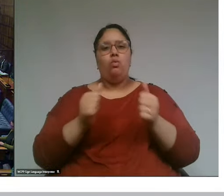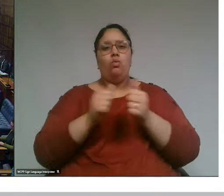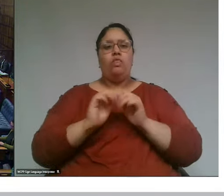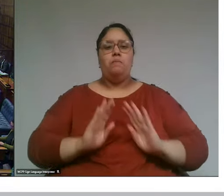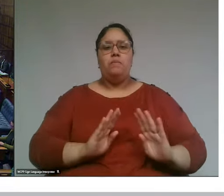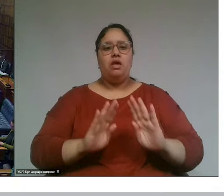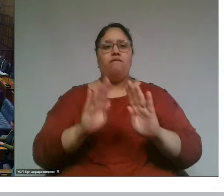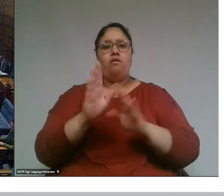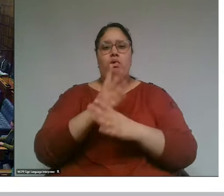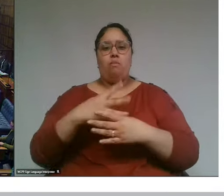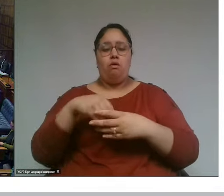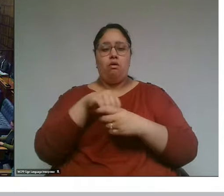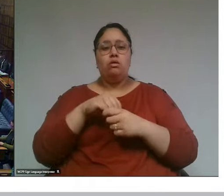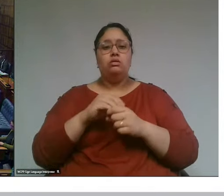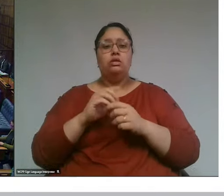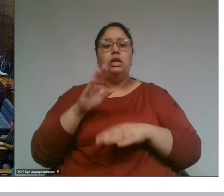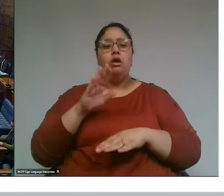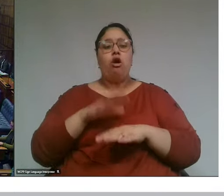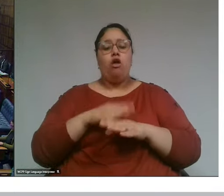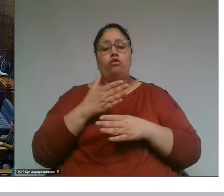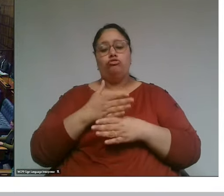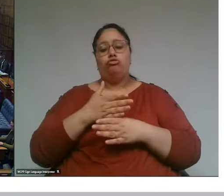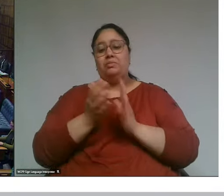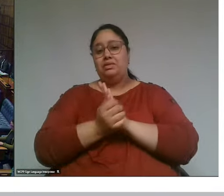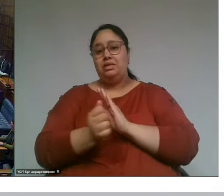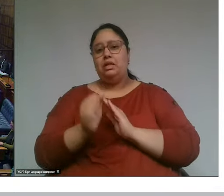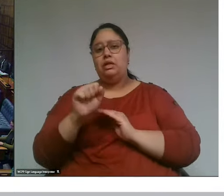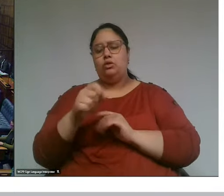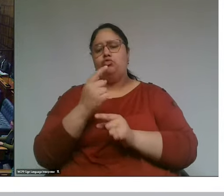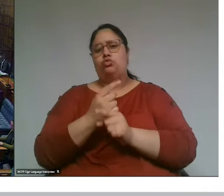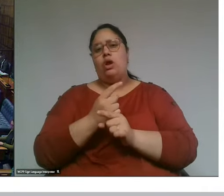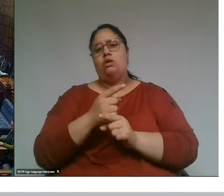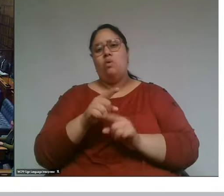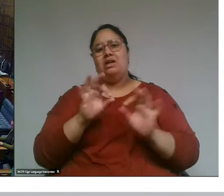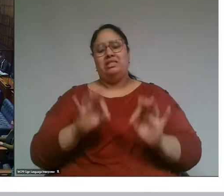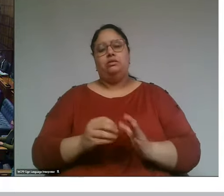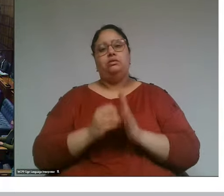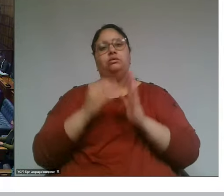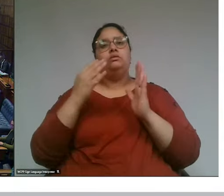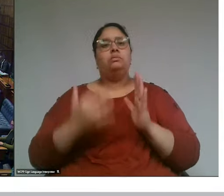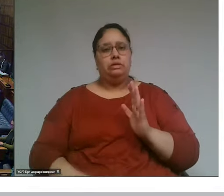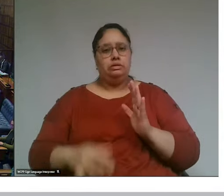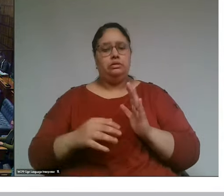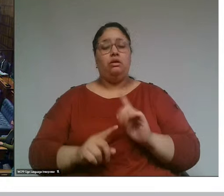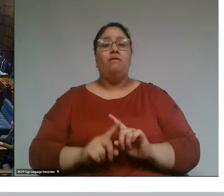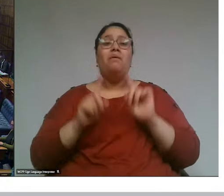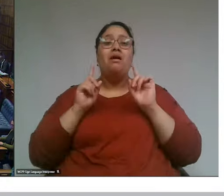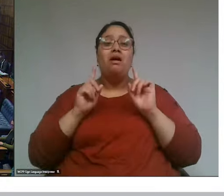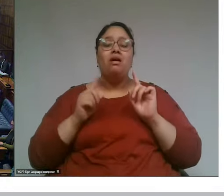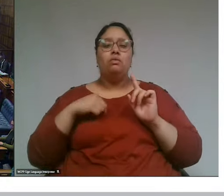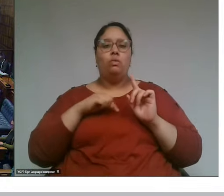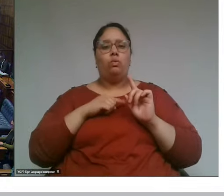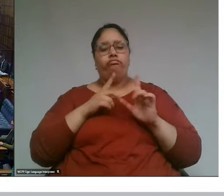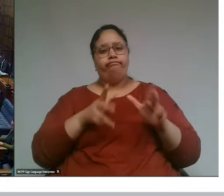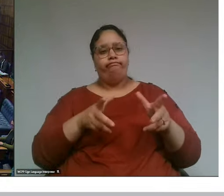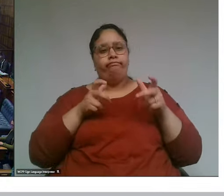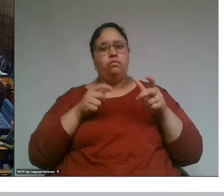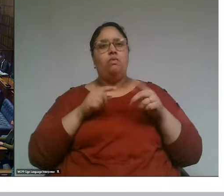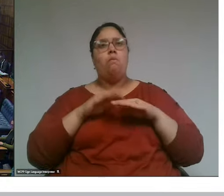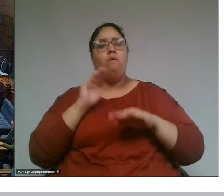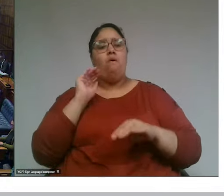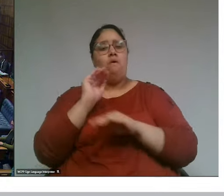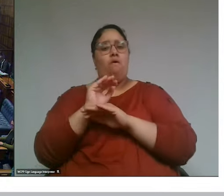component deals with on the job scaling you absolutely correct it's very expensive but we it resulted in more